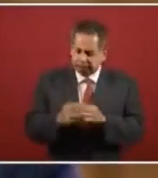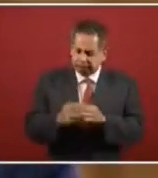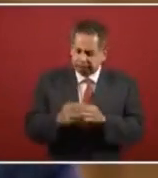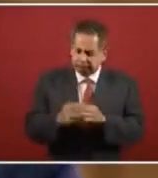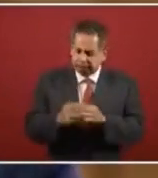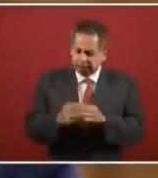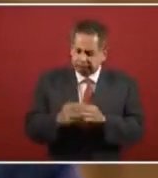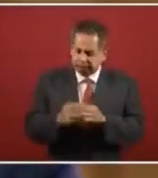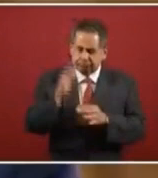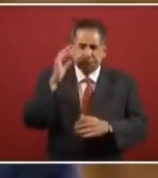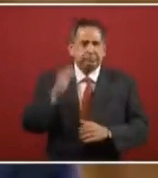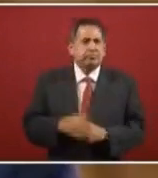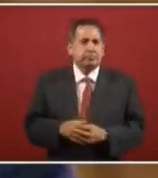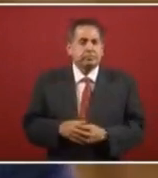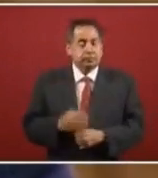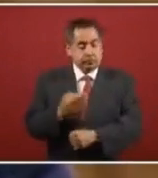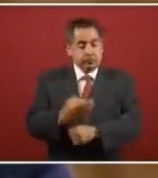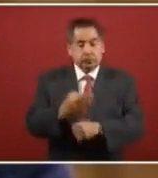represents